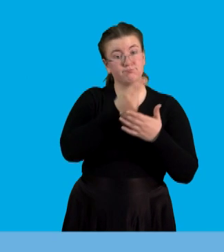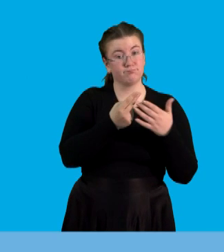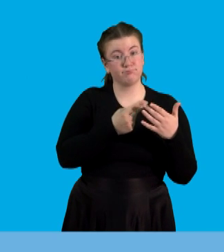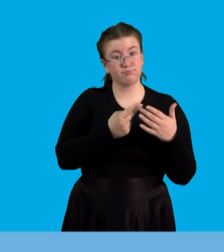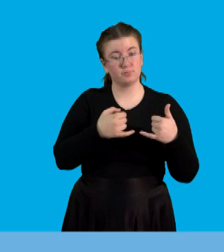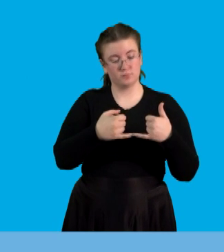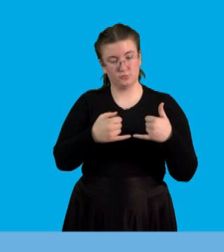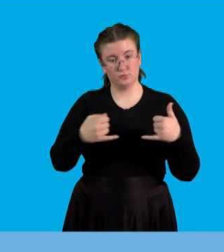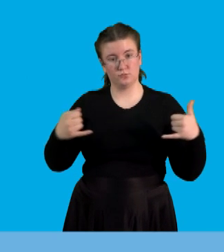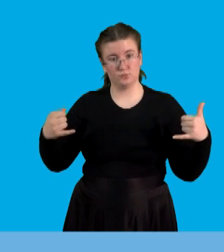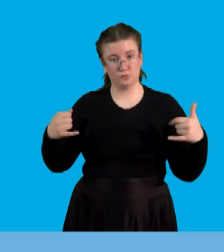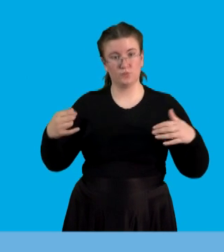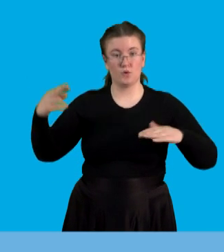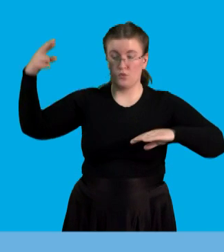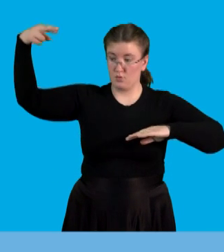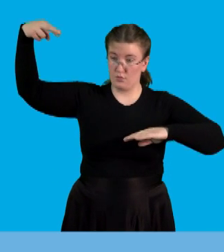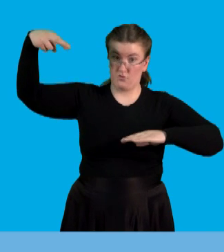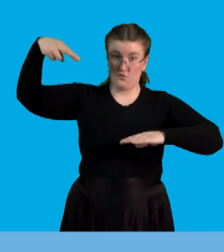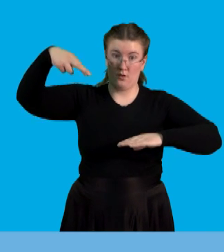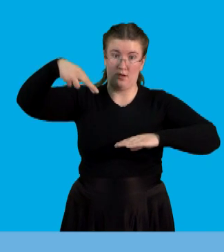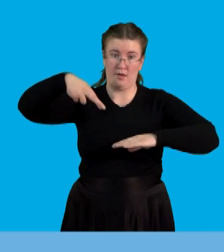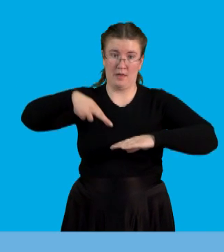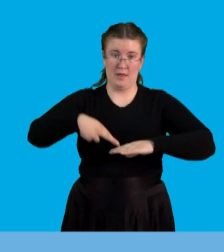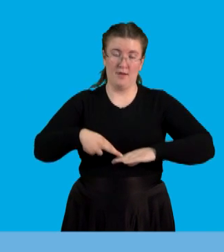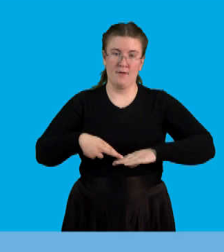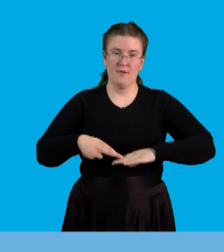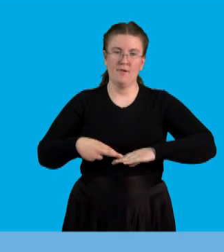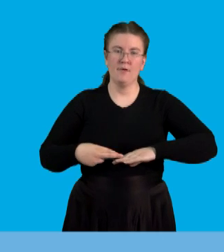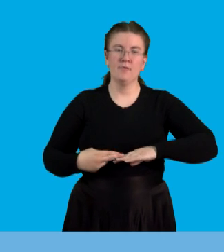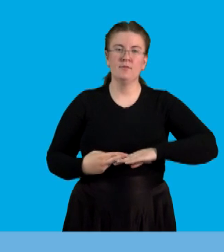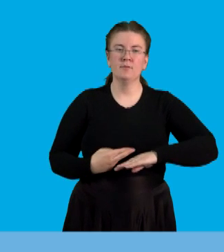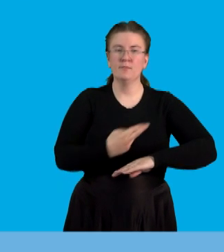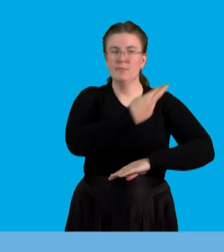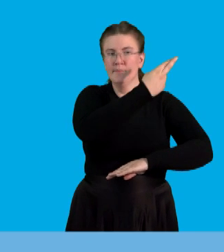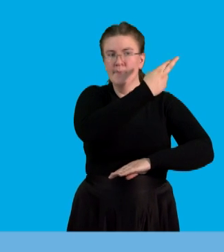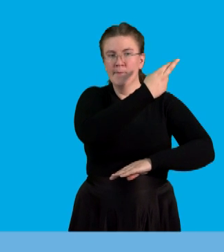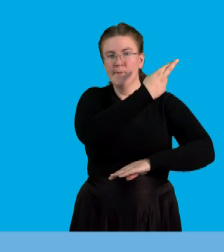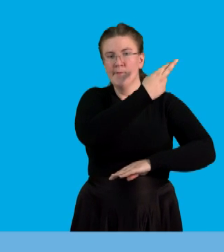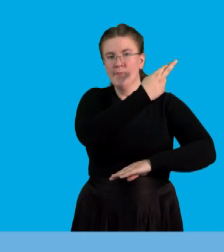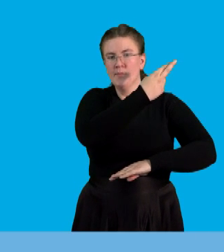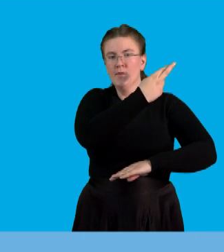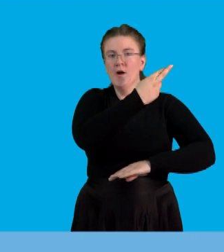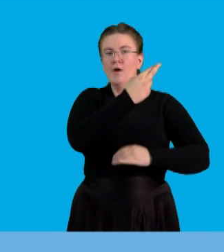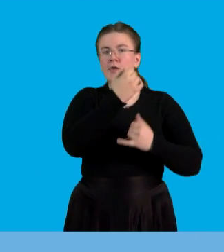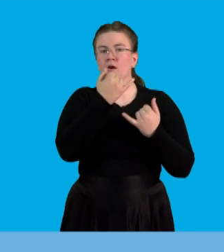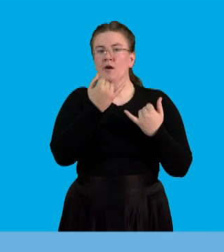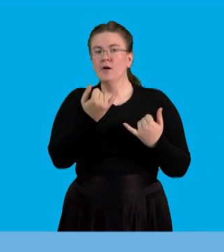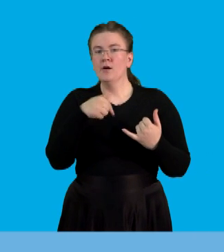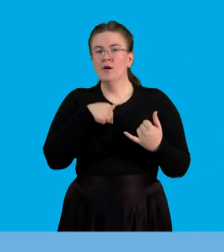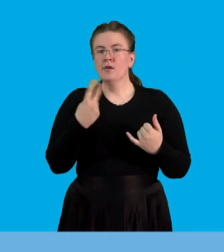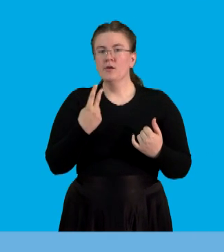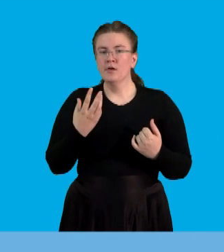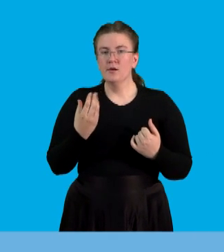the angle, the ray of incident or the incident ray coming from the source being reflected off the surface, bounces off the